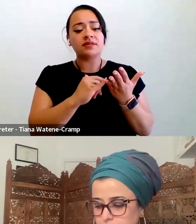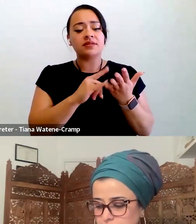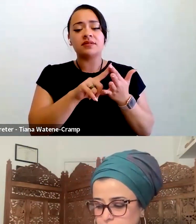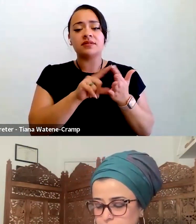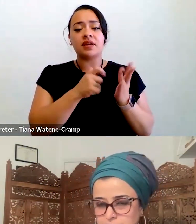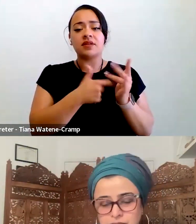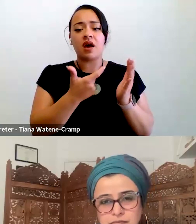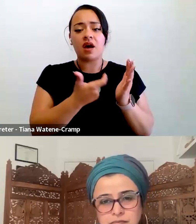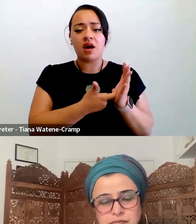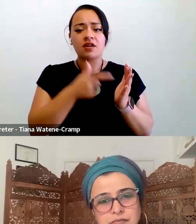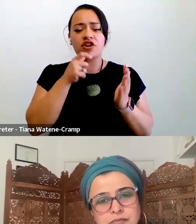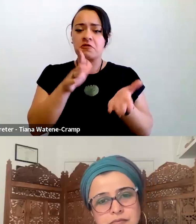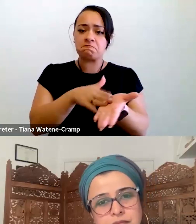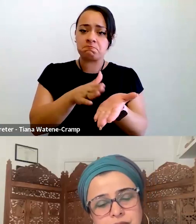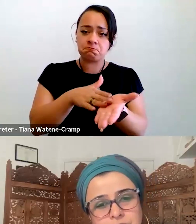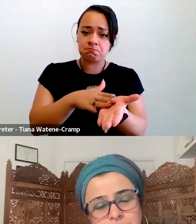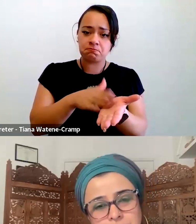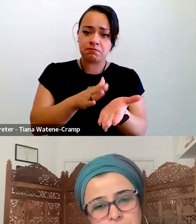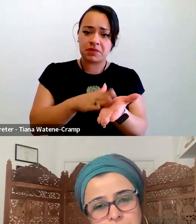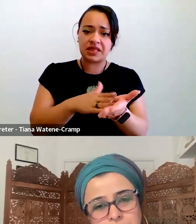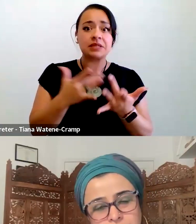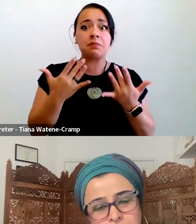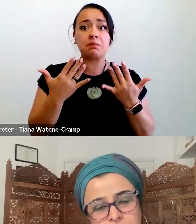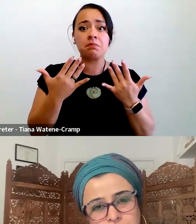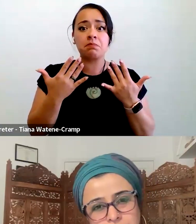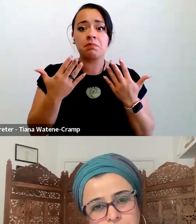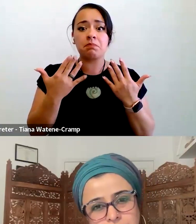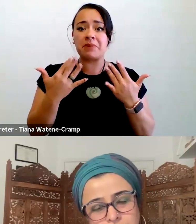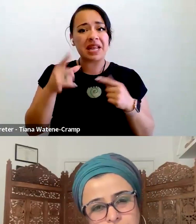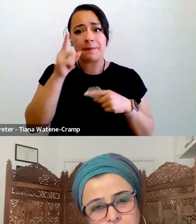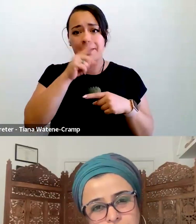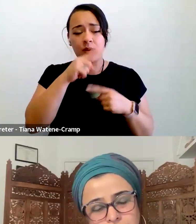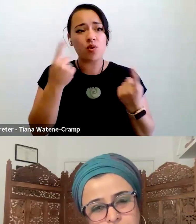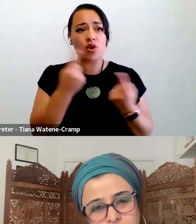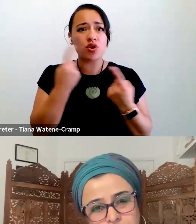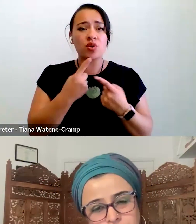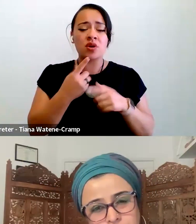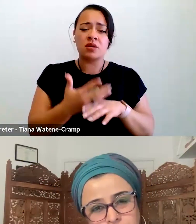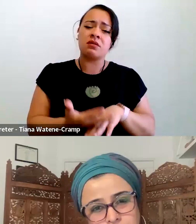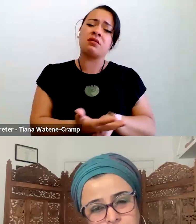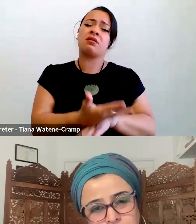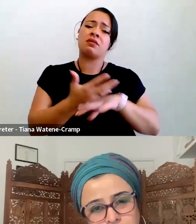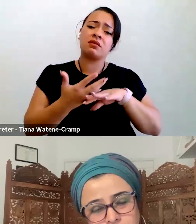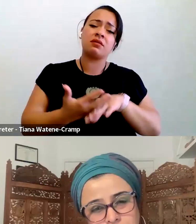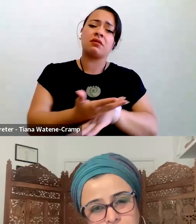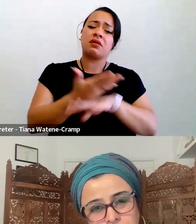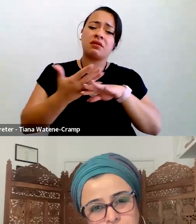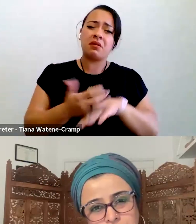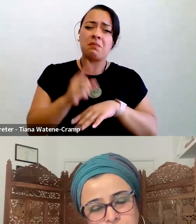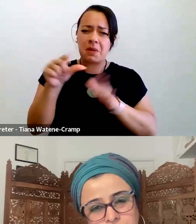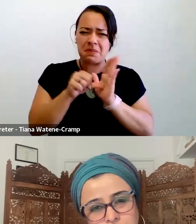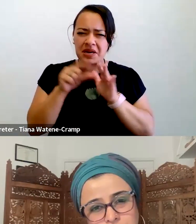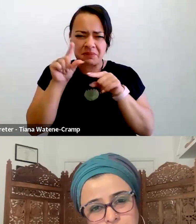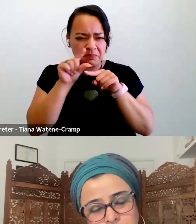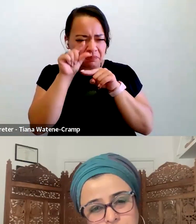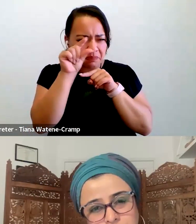is commendable. There's so many people really slogging it for not much money, but that's an issue. And we don't want to legitimise that,